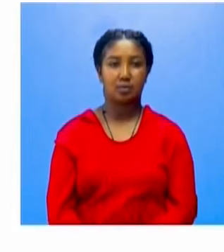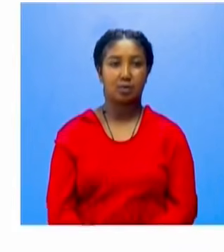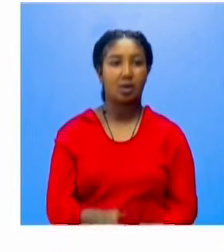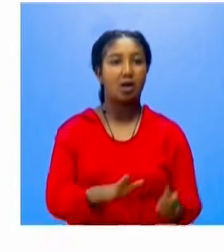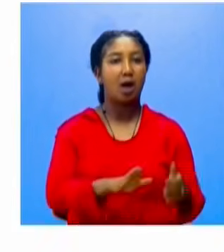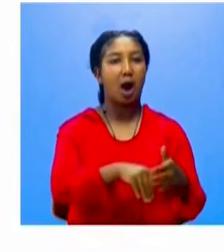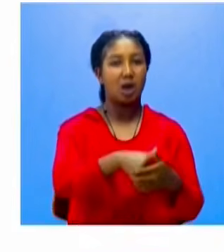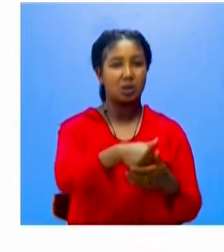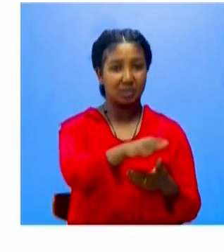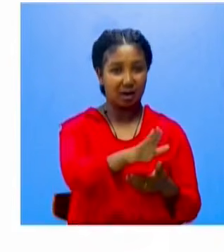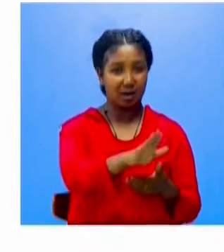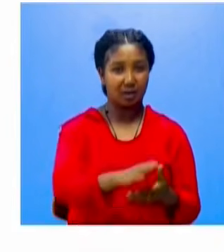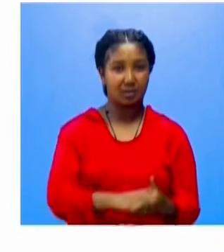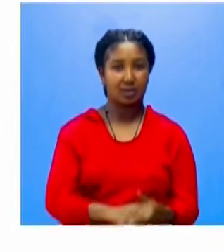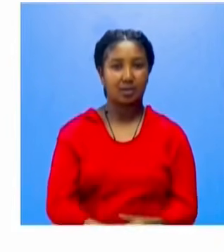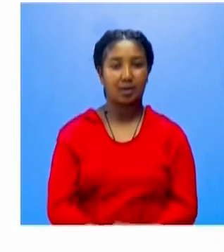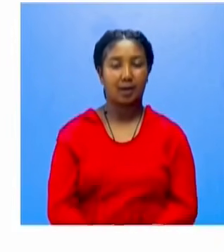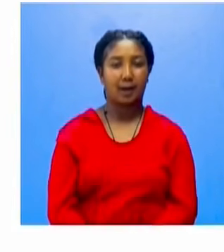outside.